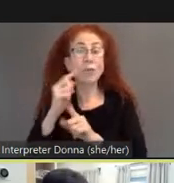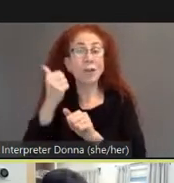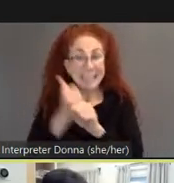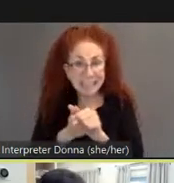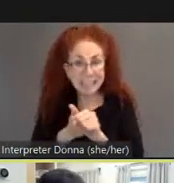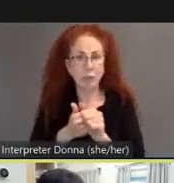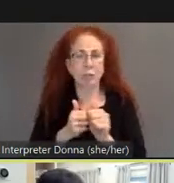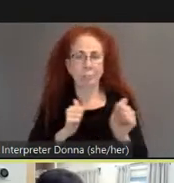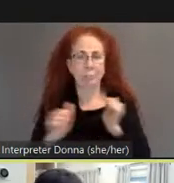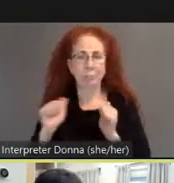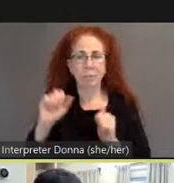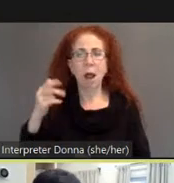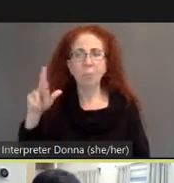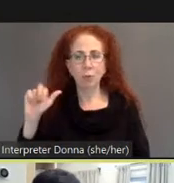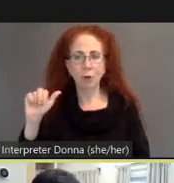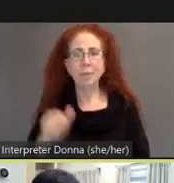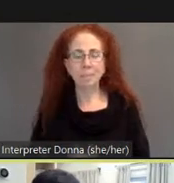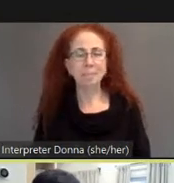individual opera.